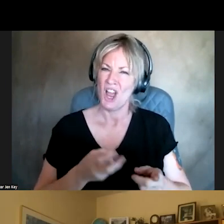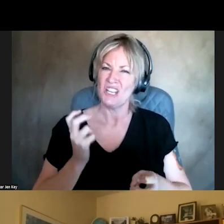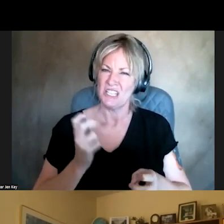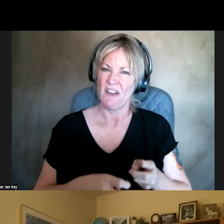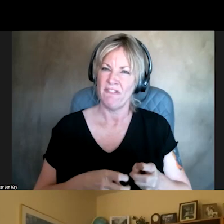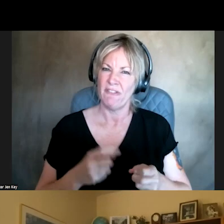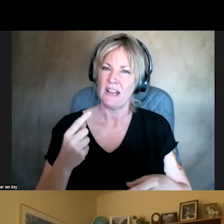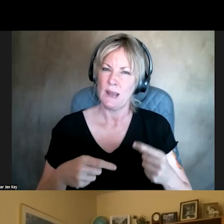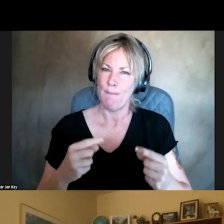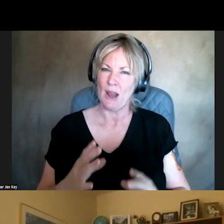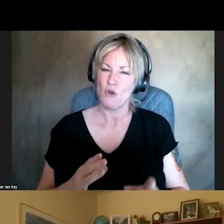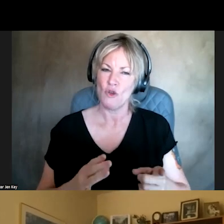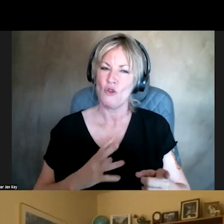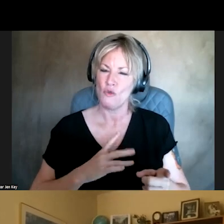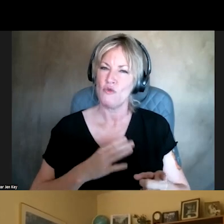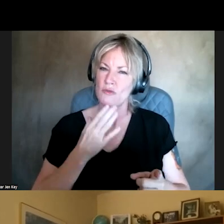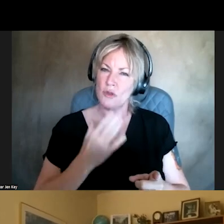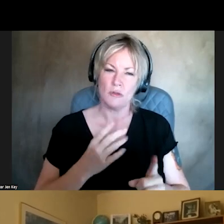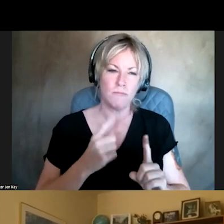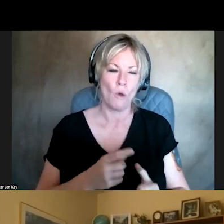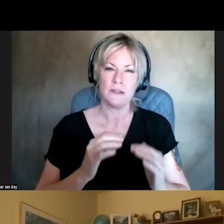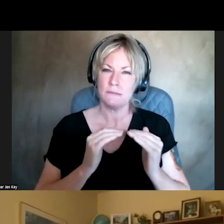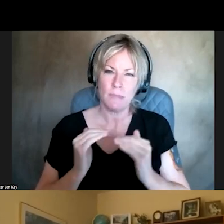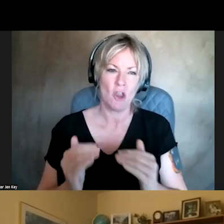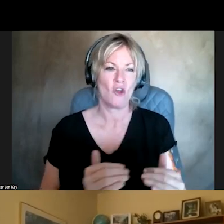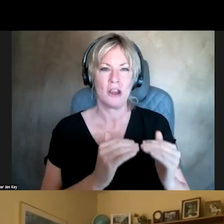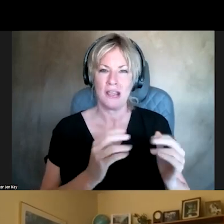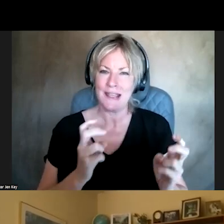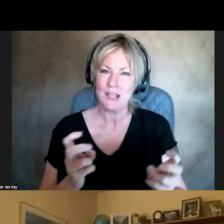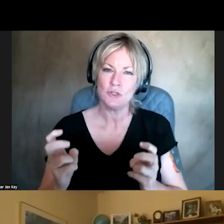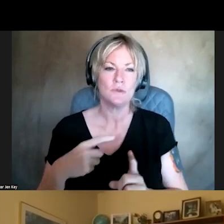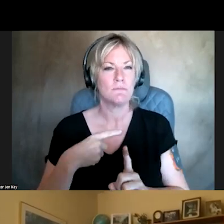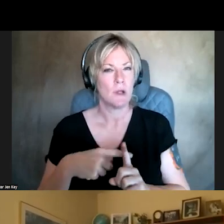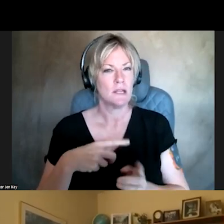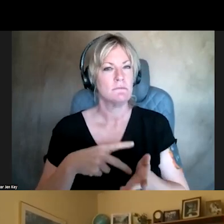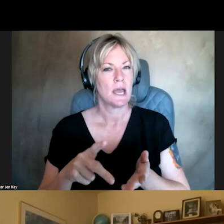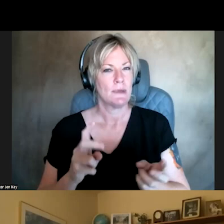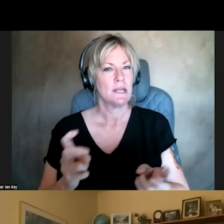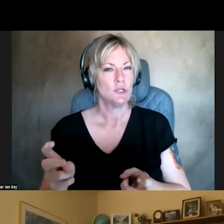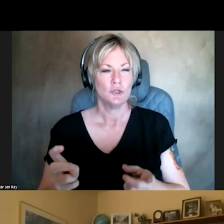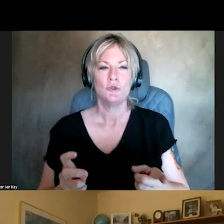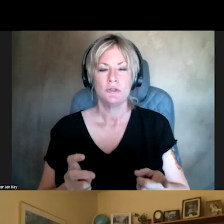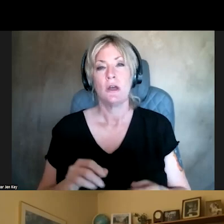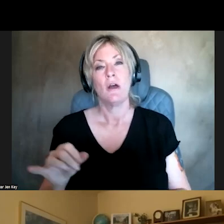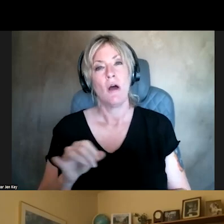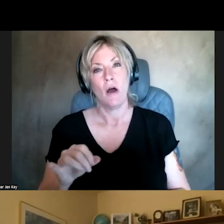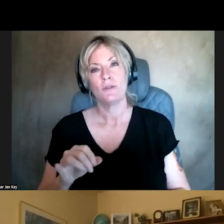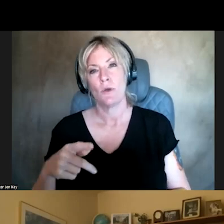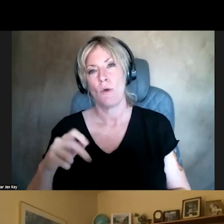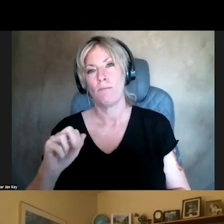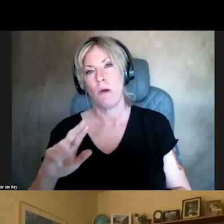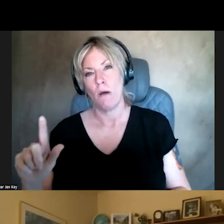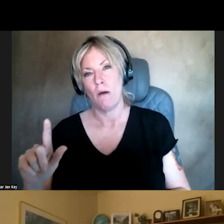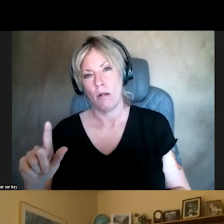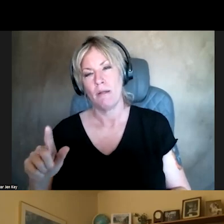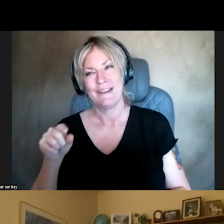debater, bringing up parity, equity issues, as well as payment issues. And also Paul Galdas, right?